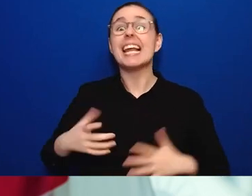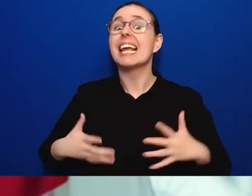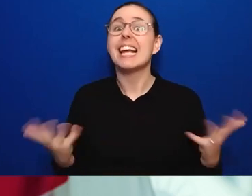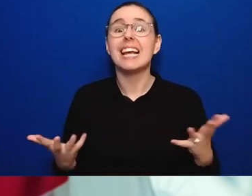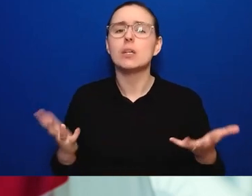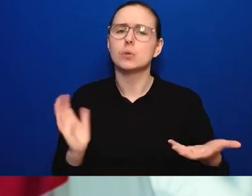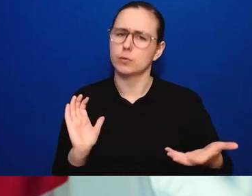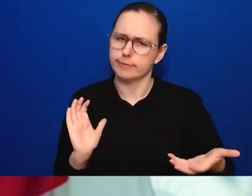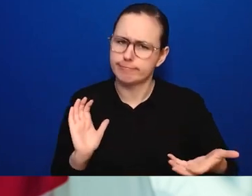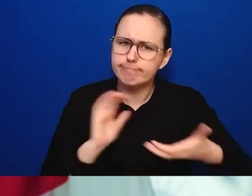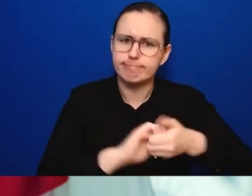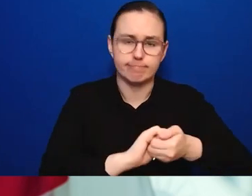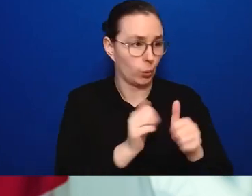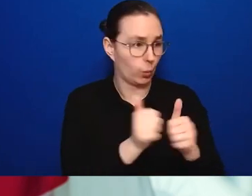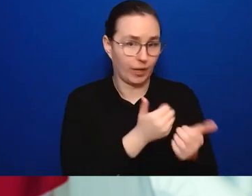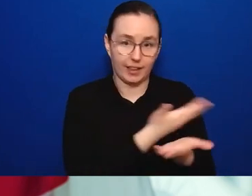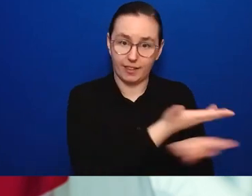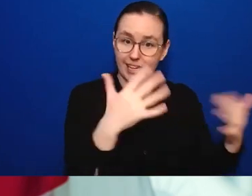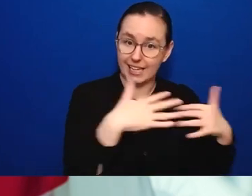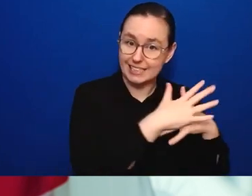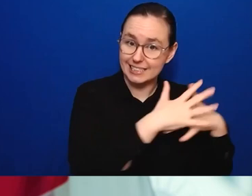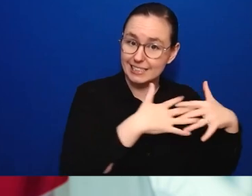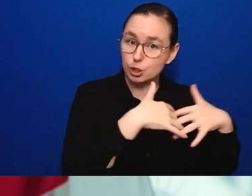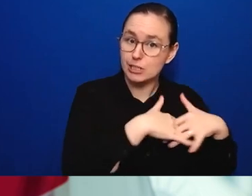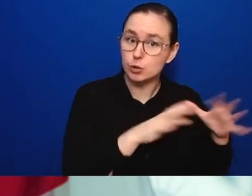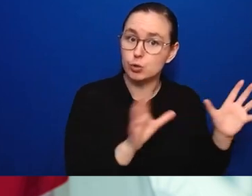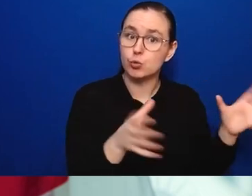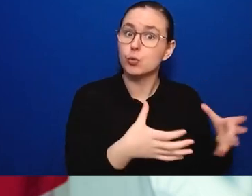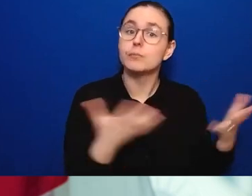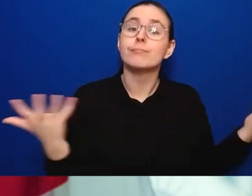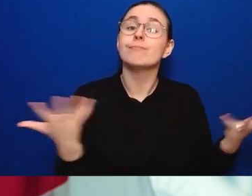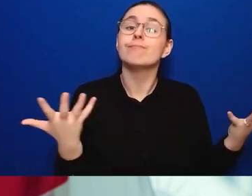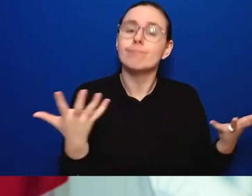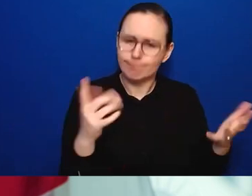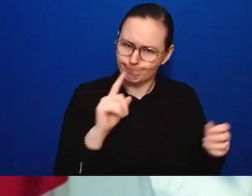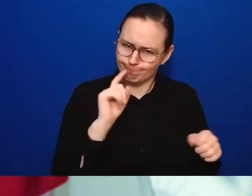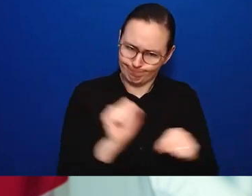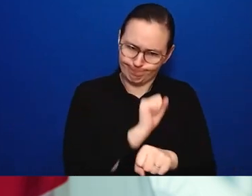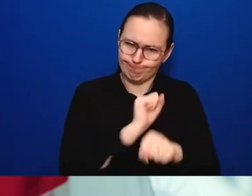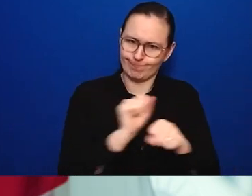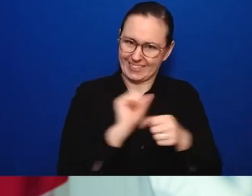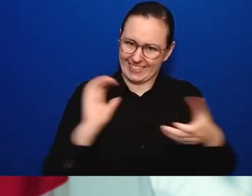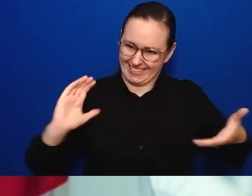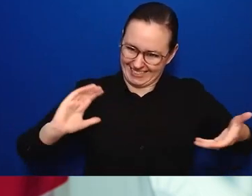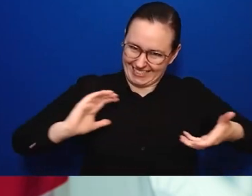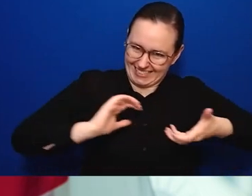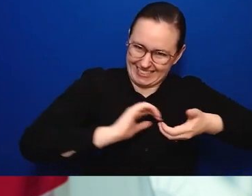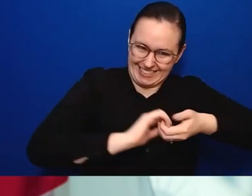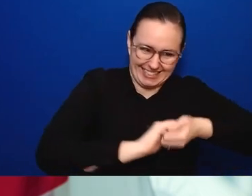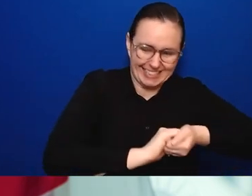reconciliation. Thank you. Thank you, Minister.